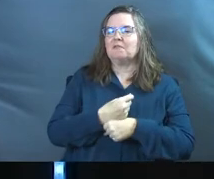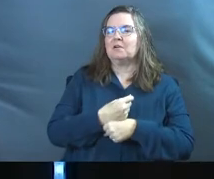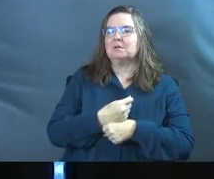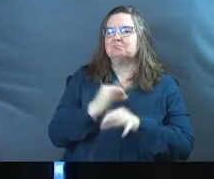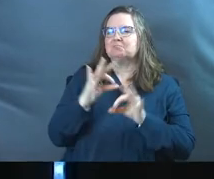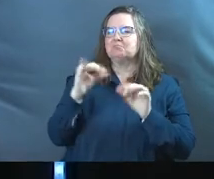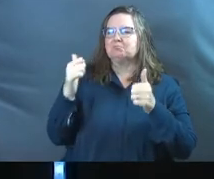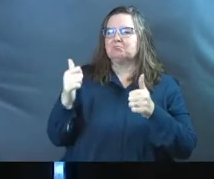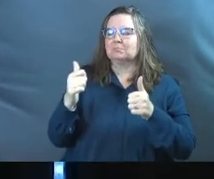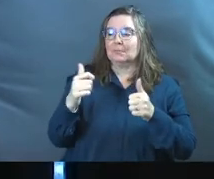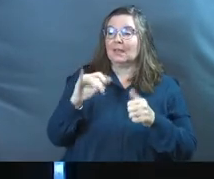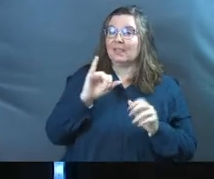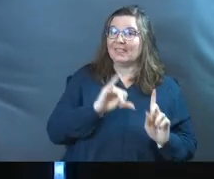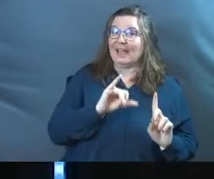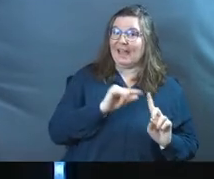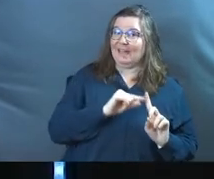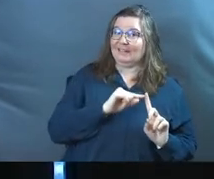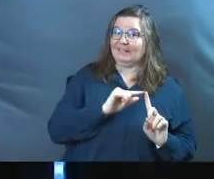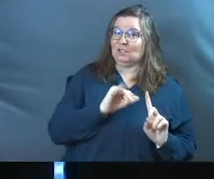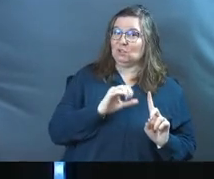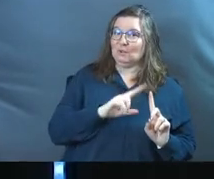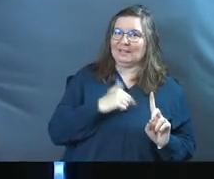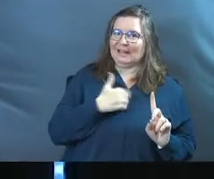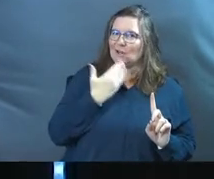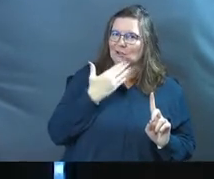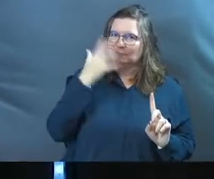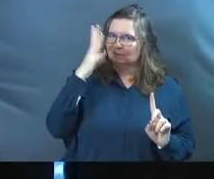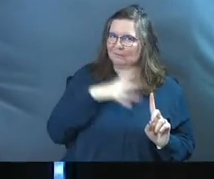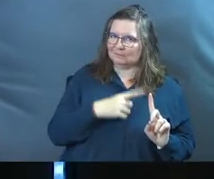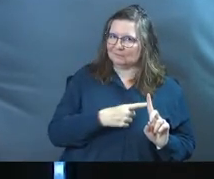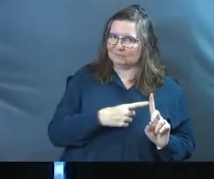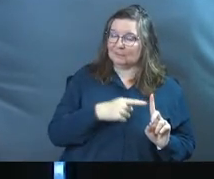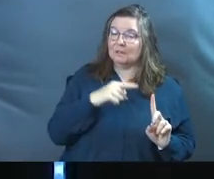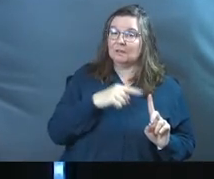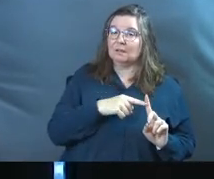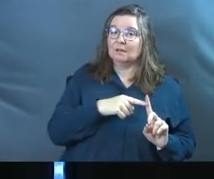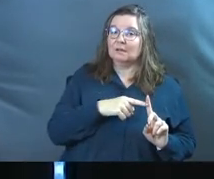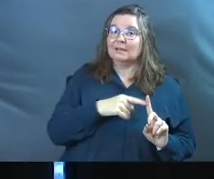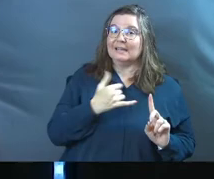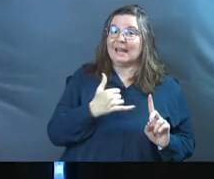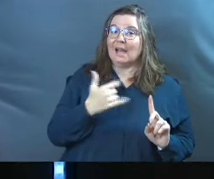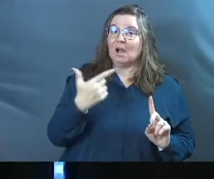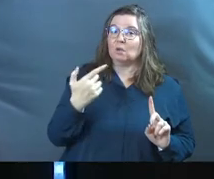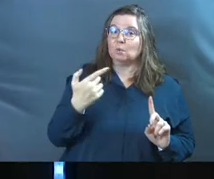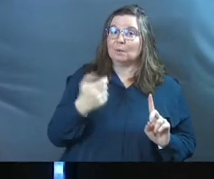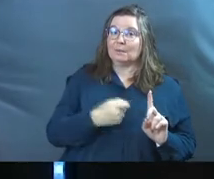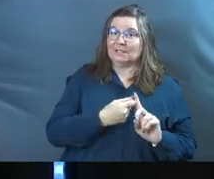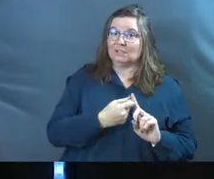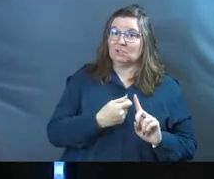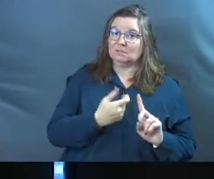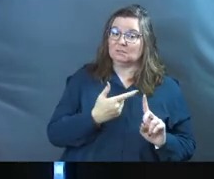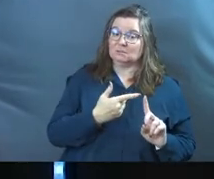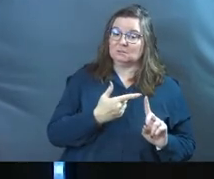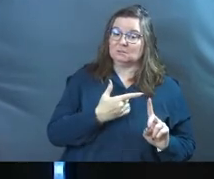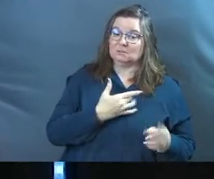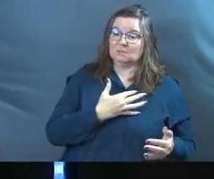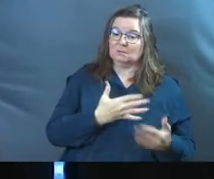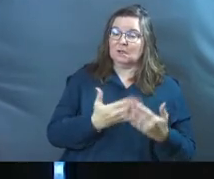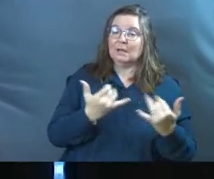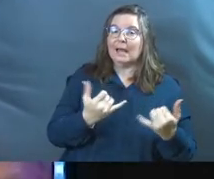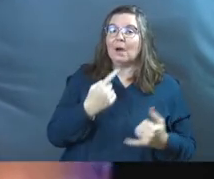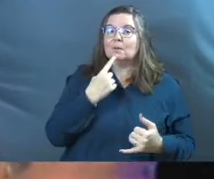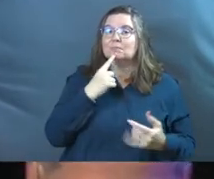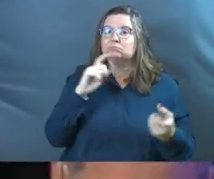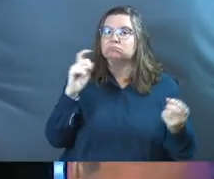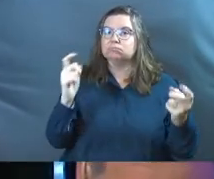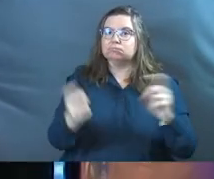slavery. That's Judah, not the coolest guy in the world. This is Judah 21 years ago. So watch what Judah